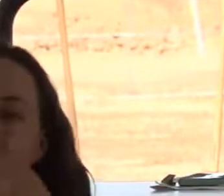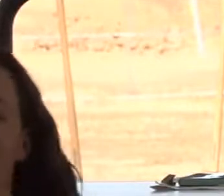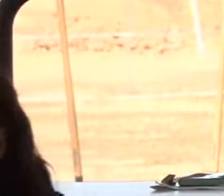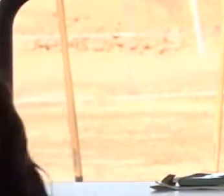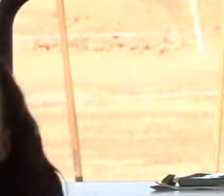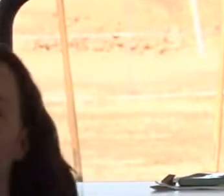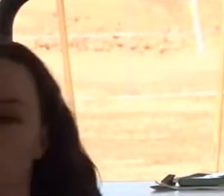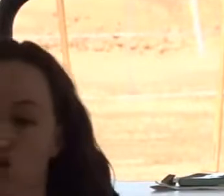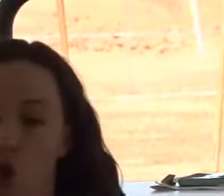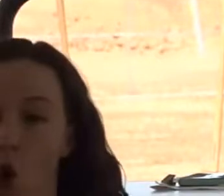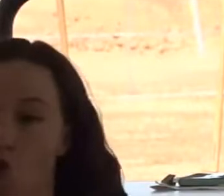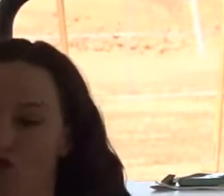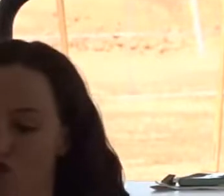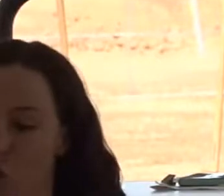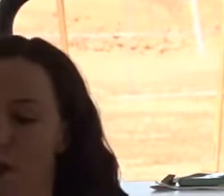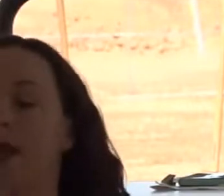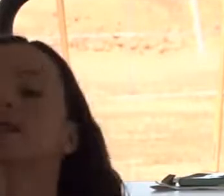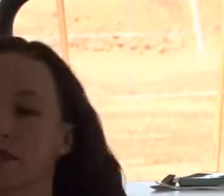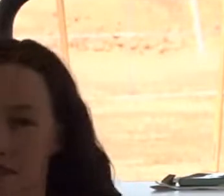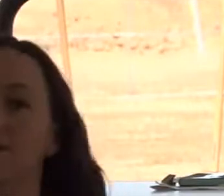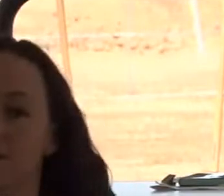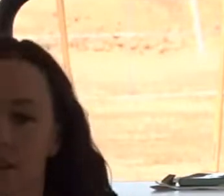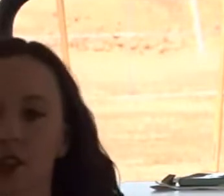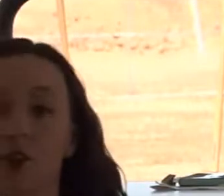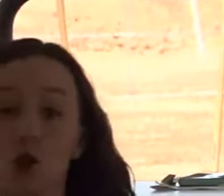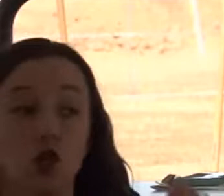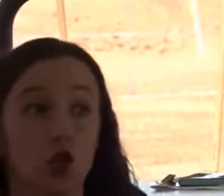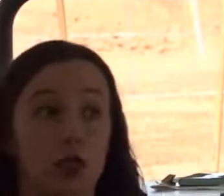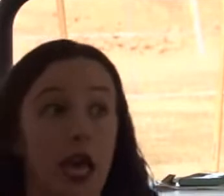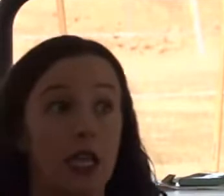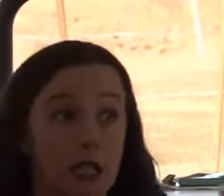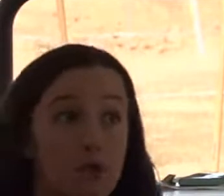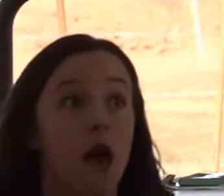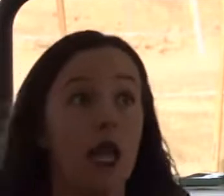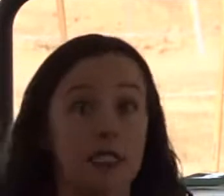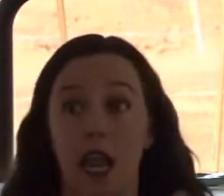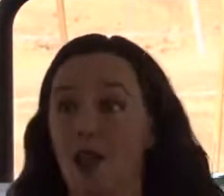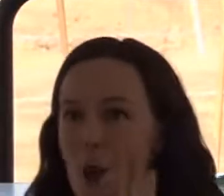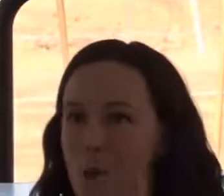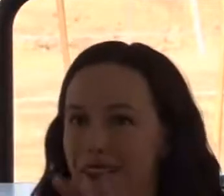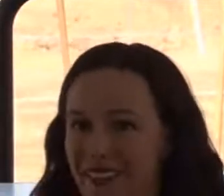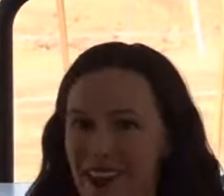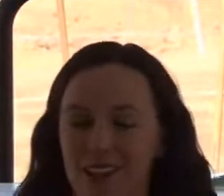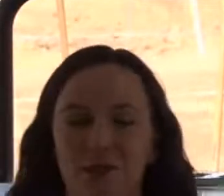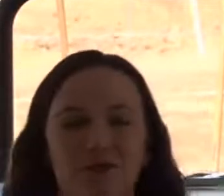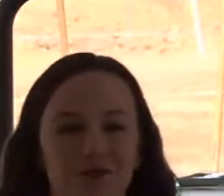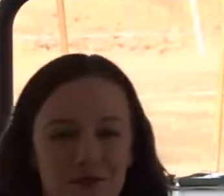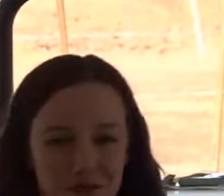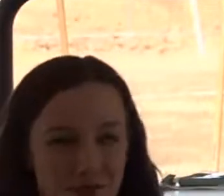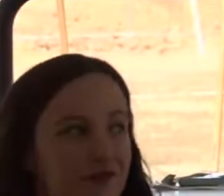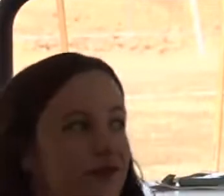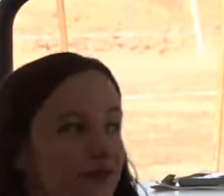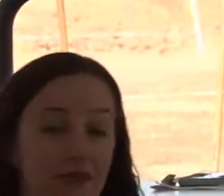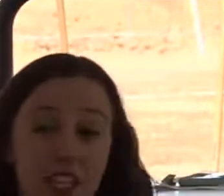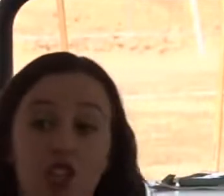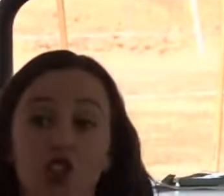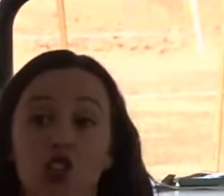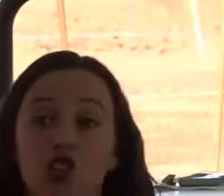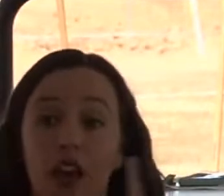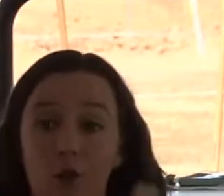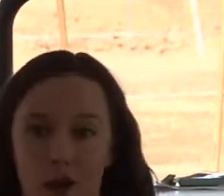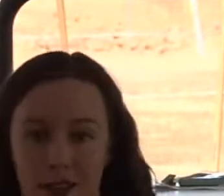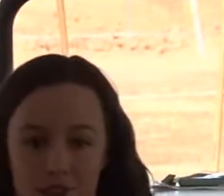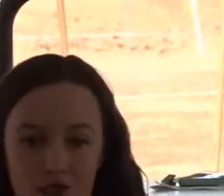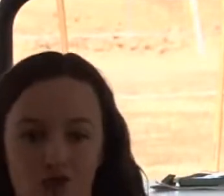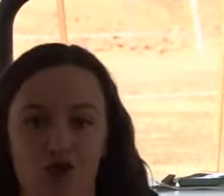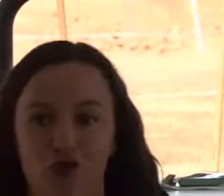small performance theater. So science by day, performance by night. It's a chance for us to get started